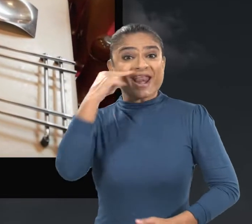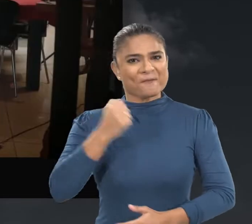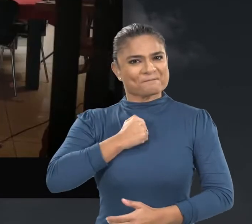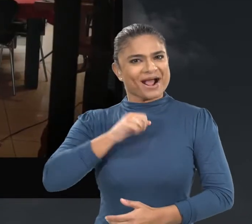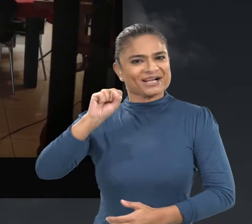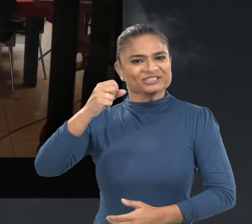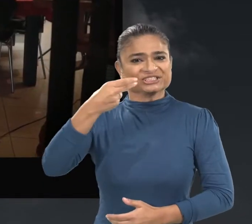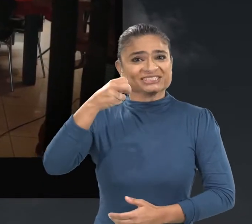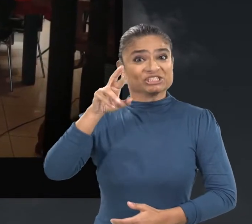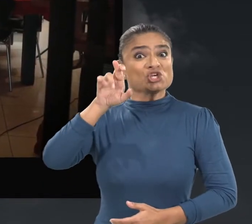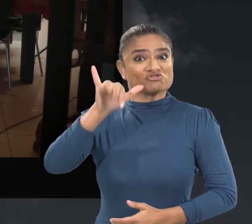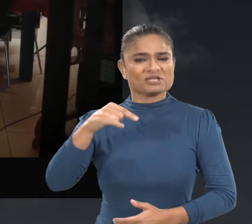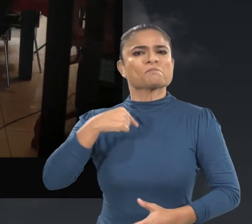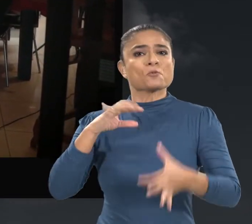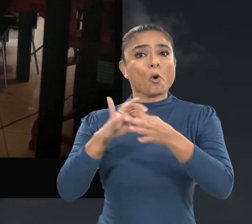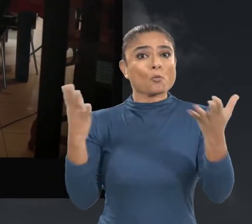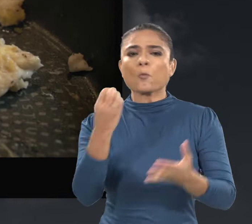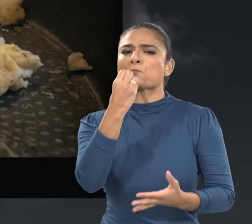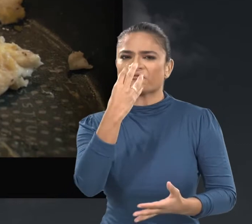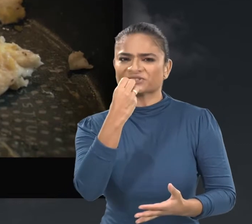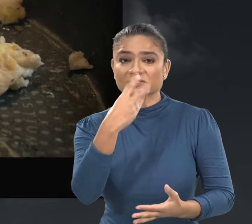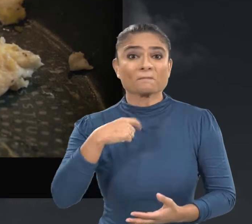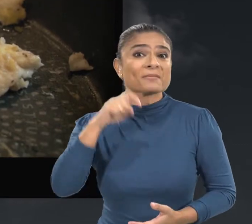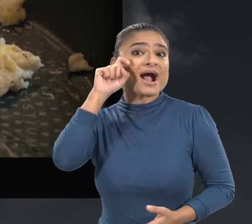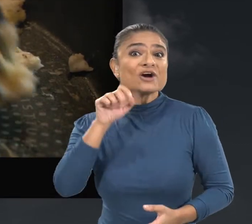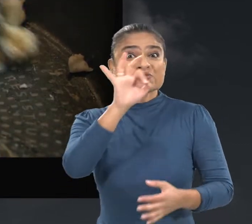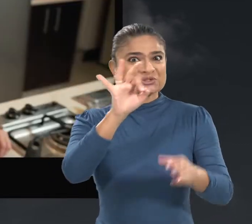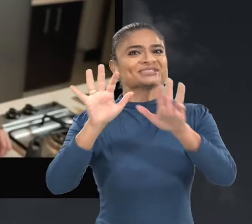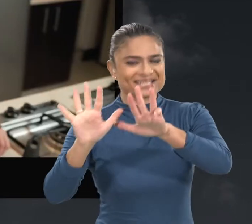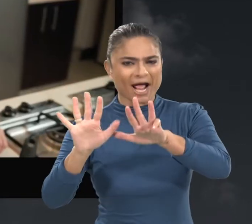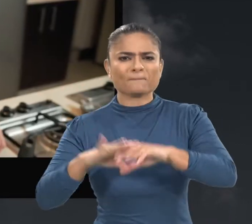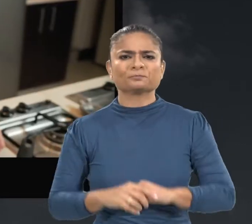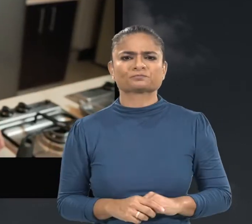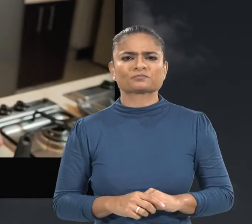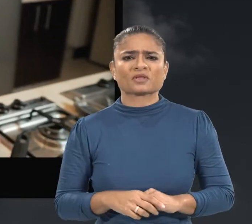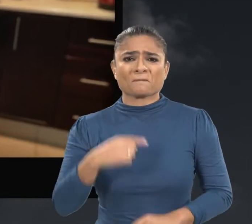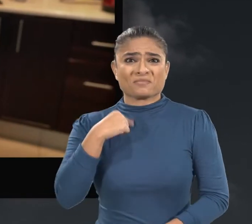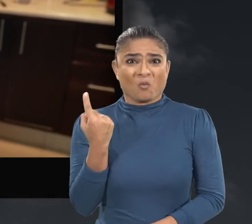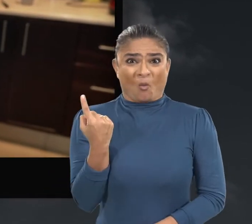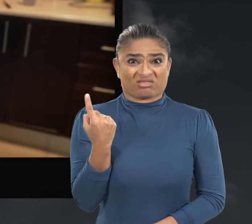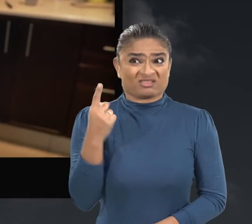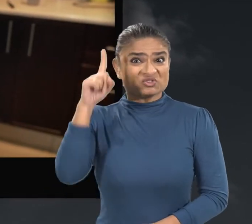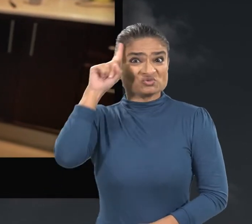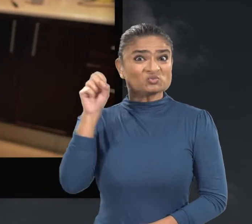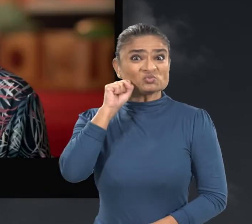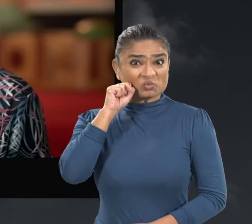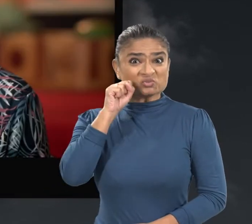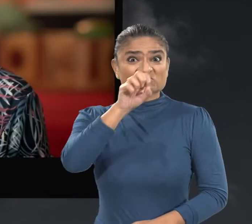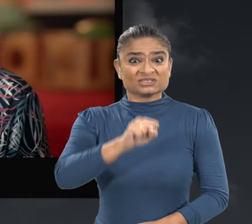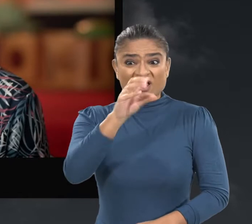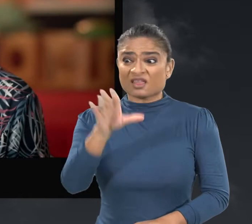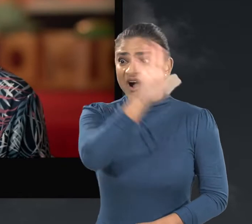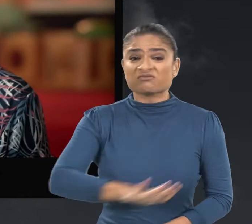Ek is Sheri Brynard, ek kom van Bloemfontein en ek is 39 jaar oud. Ek is die enigste persoon met Down syndroom